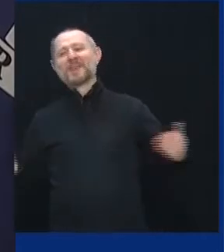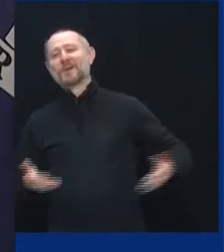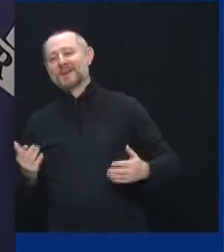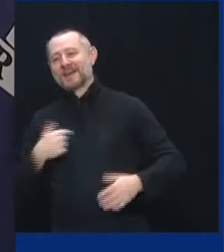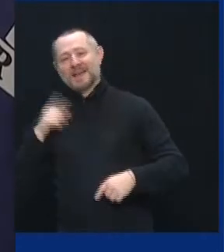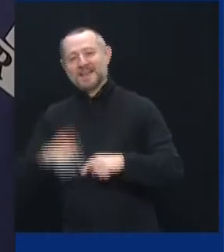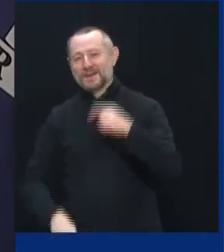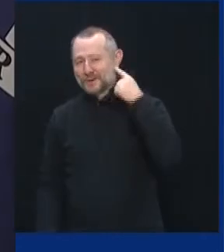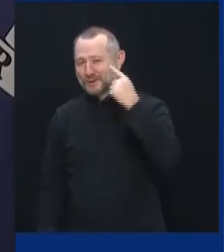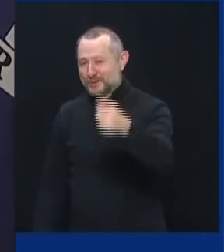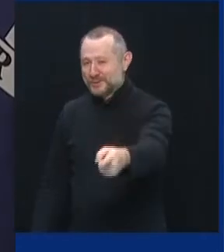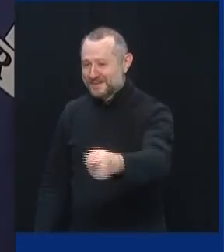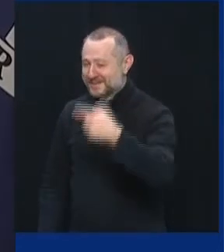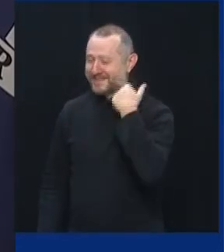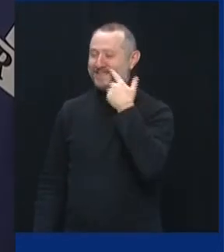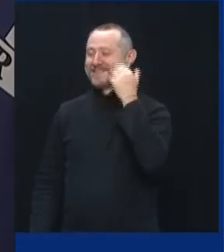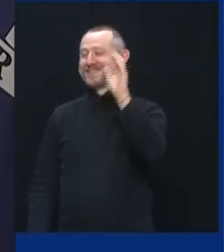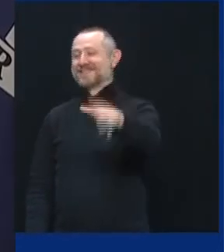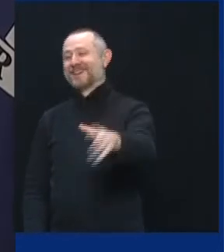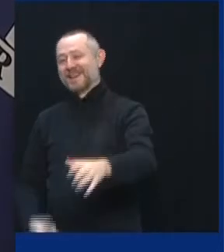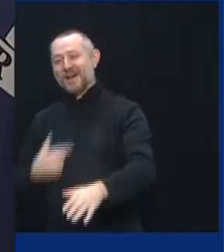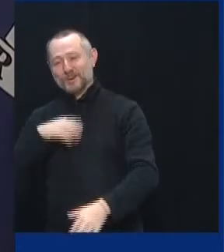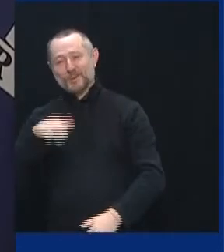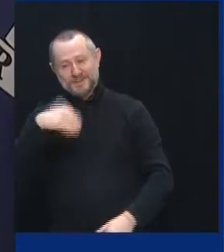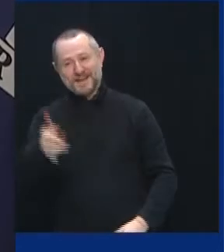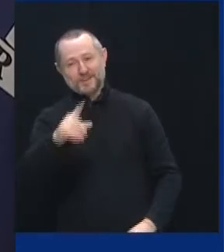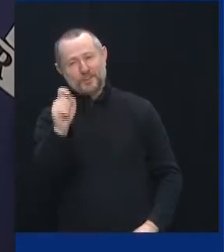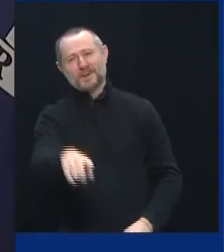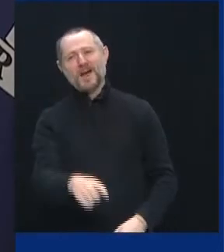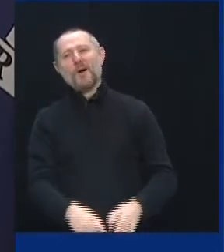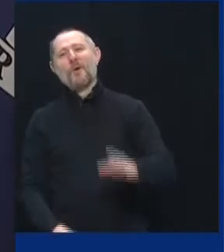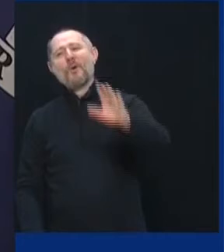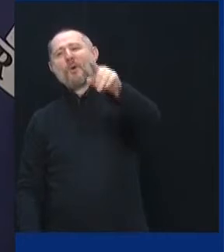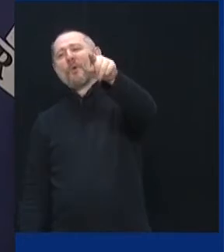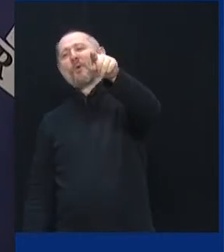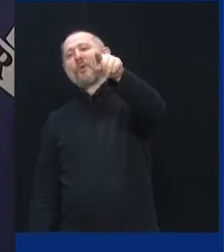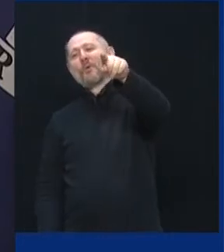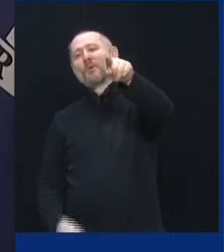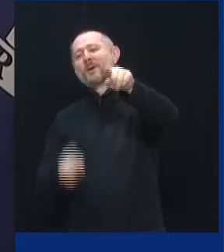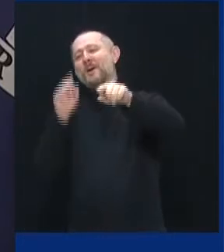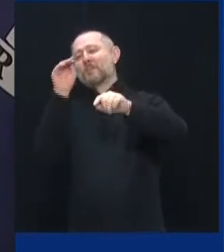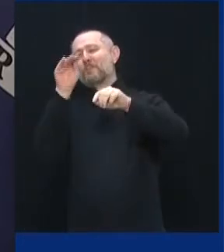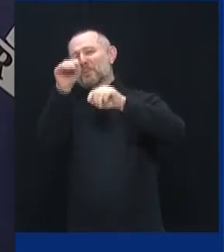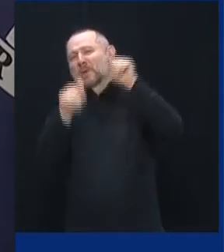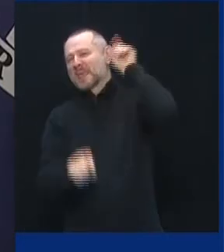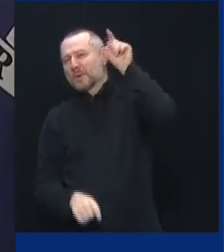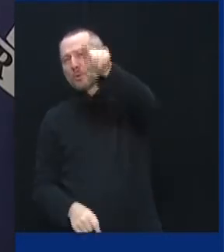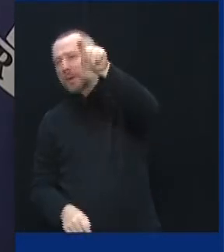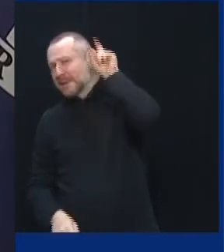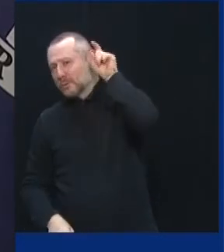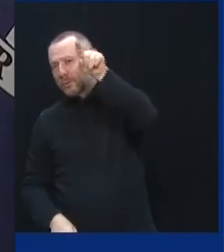you. Go to the next come question. on. Put your hearing aid on. No, I can't hear you.